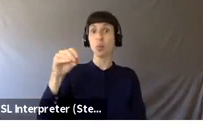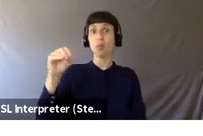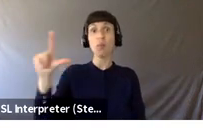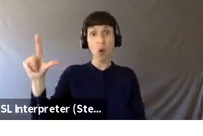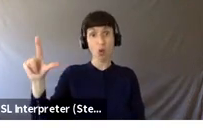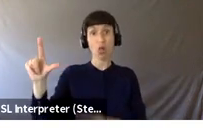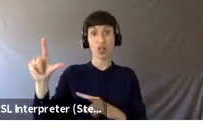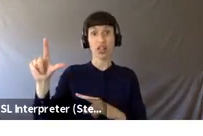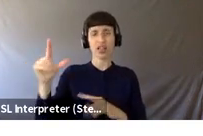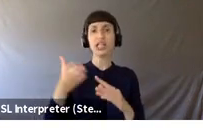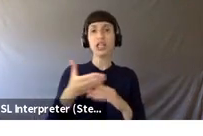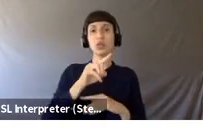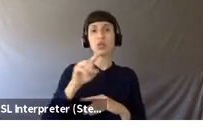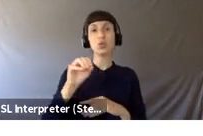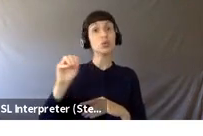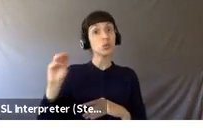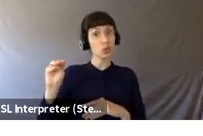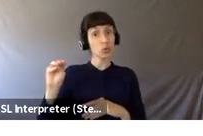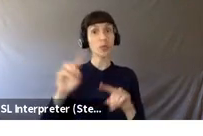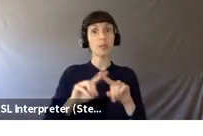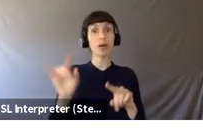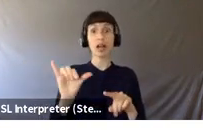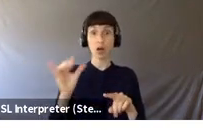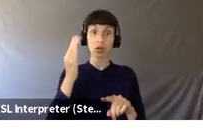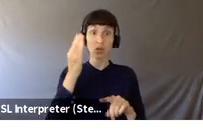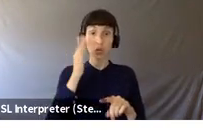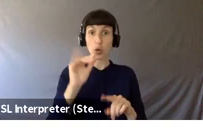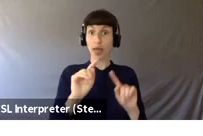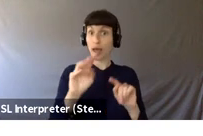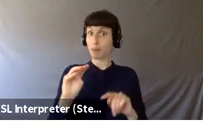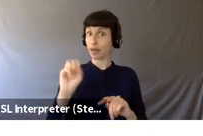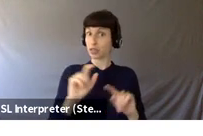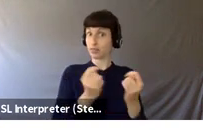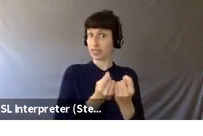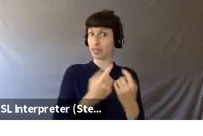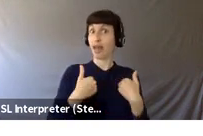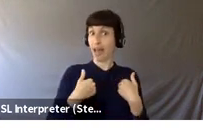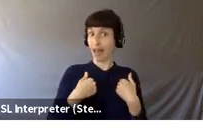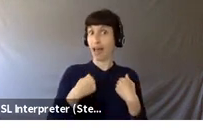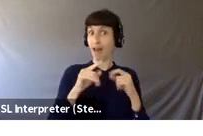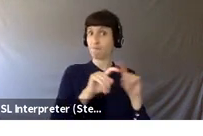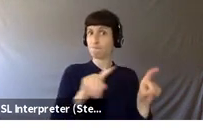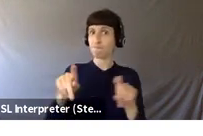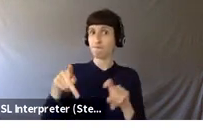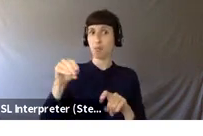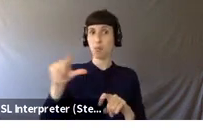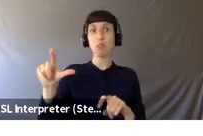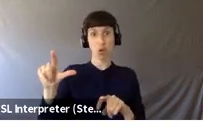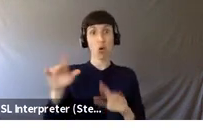know that there's also polling features within Teams that we'll show you on Thursday on day